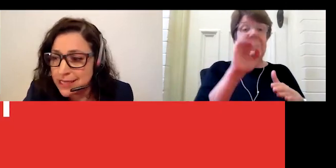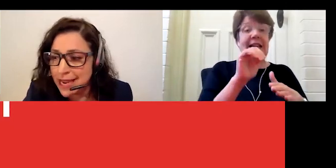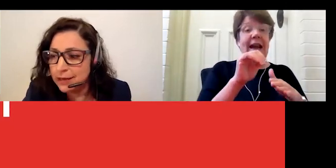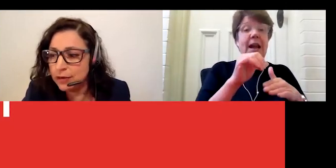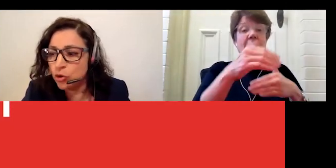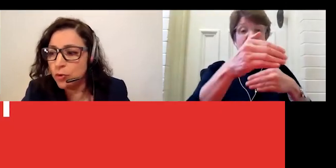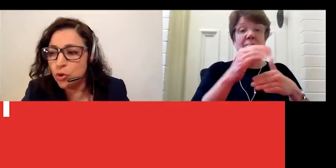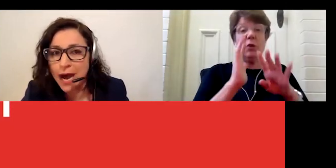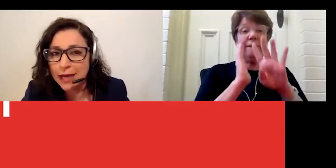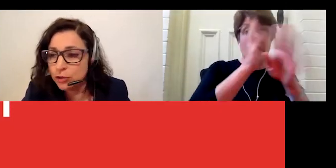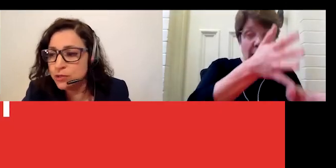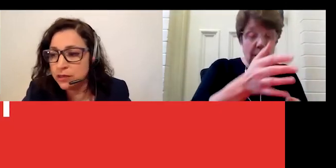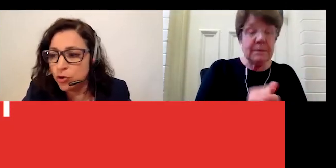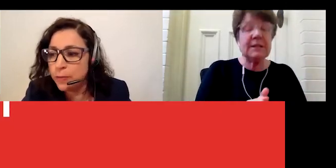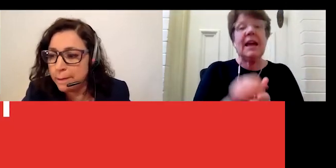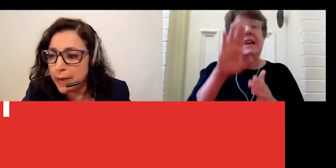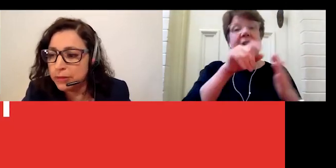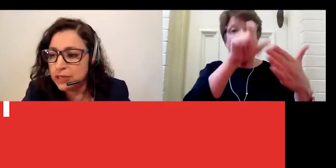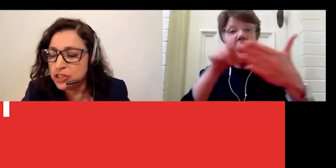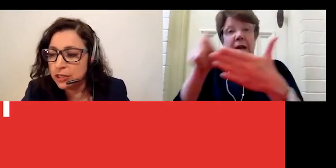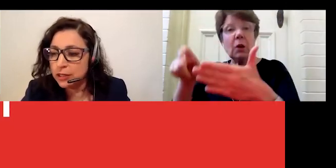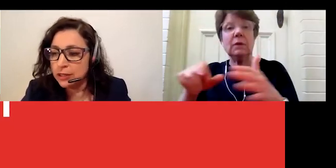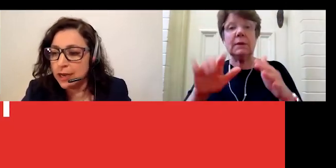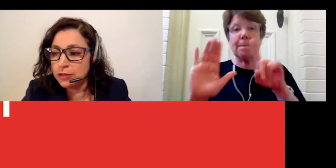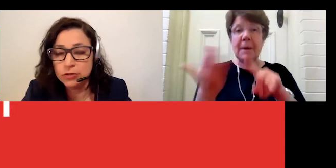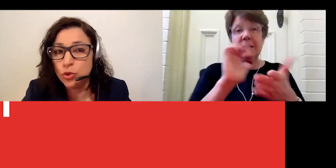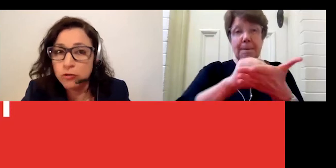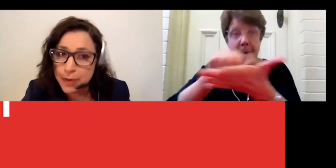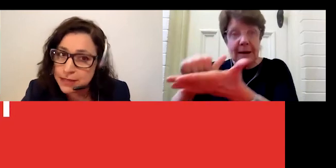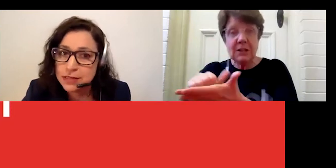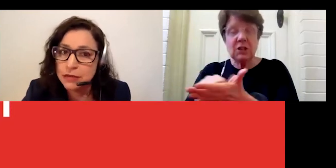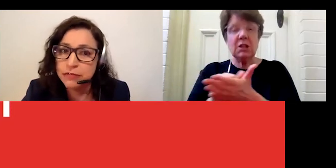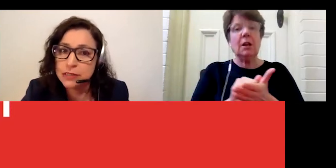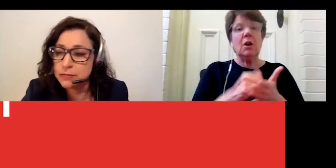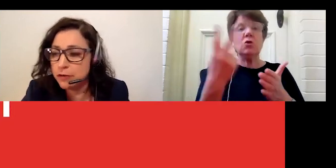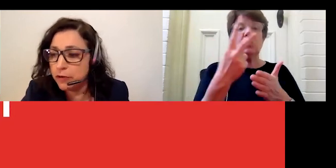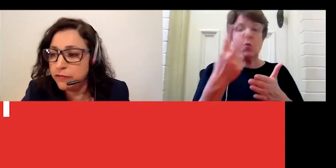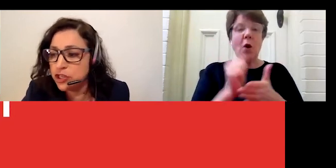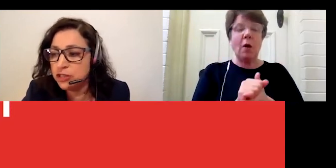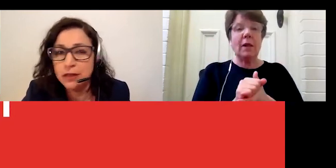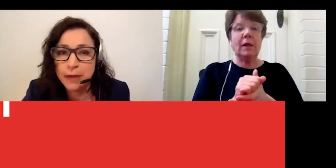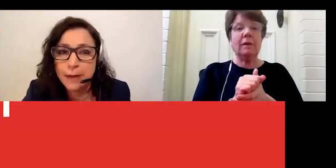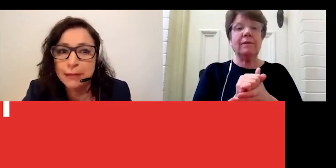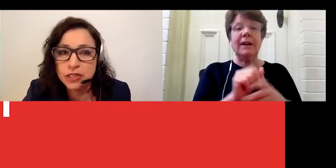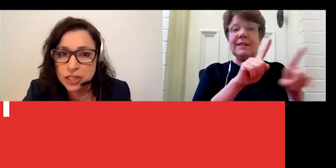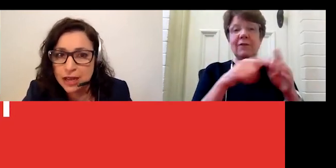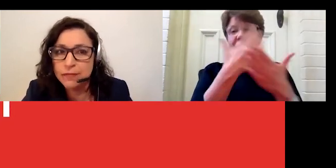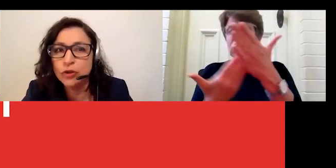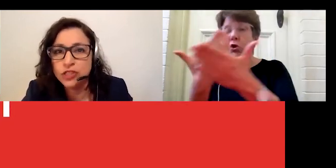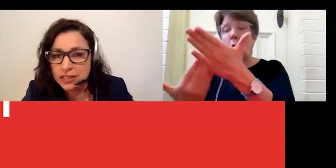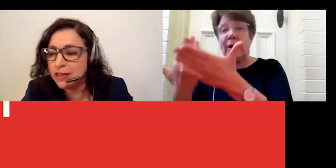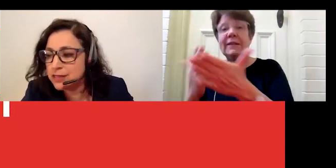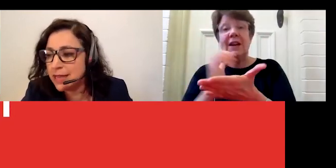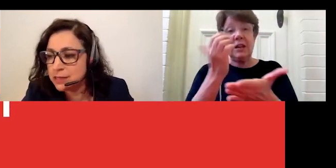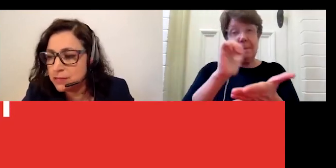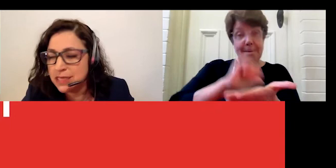around 10 or more articles that have all been published, 12 pieces of fiction that have been published in an